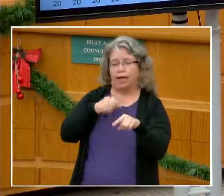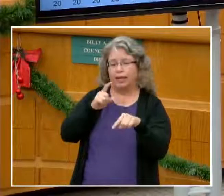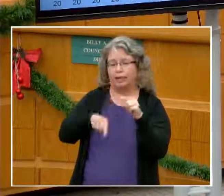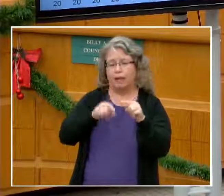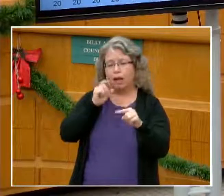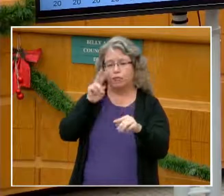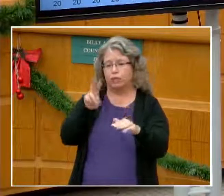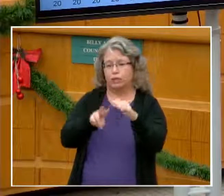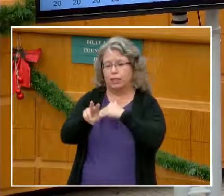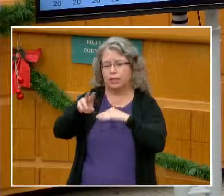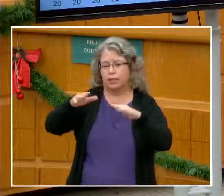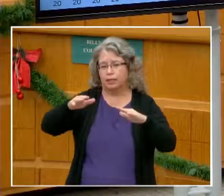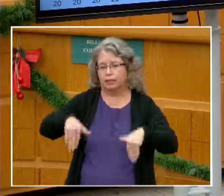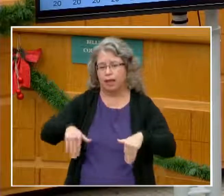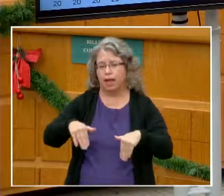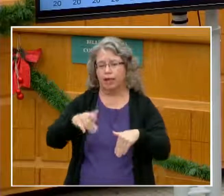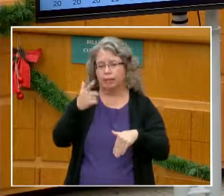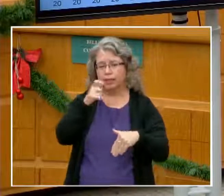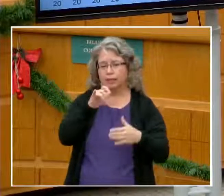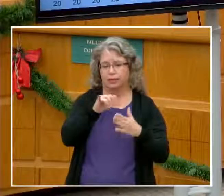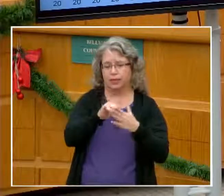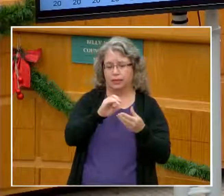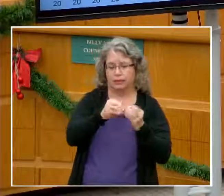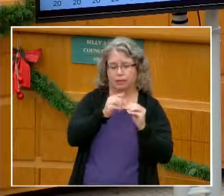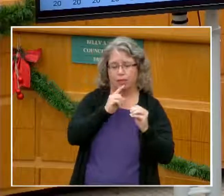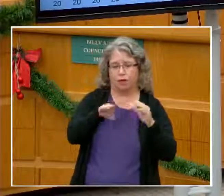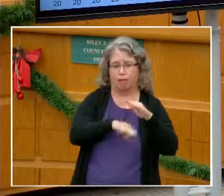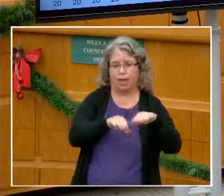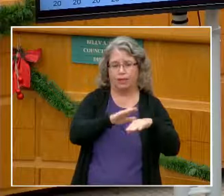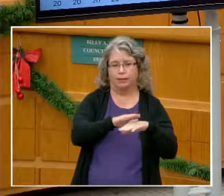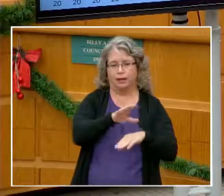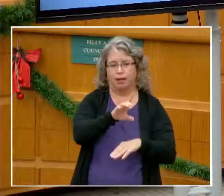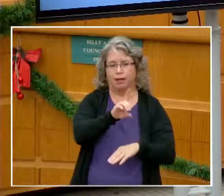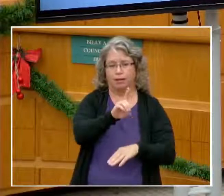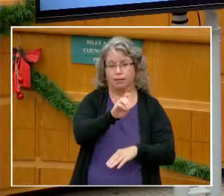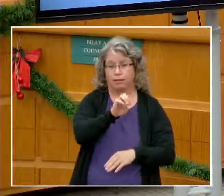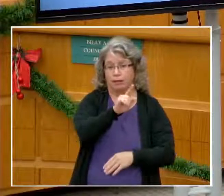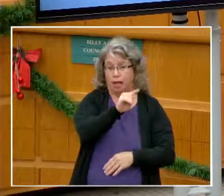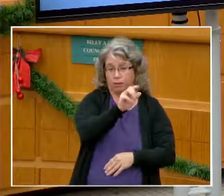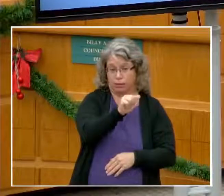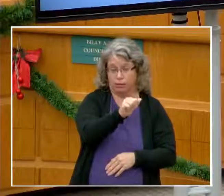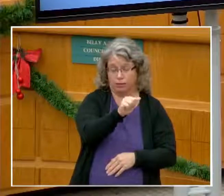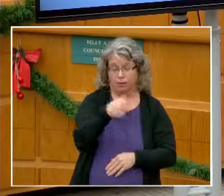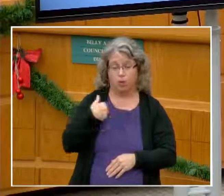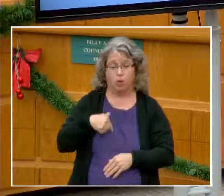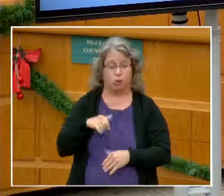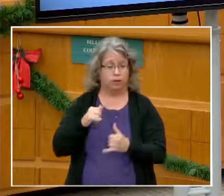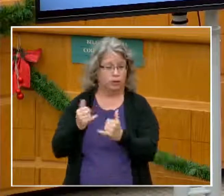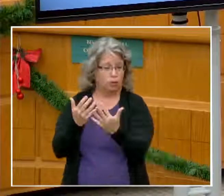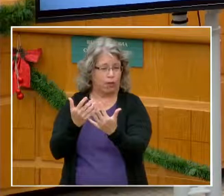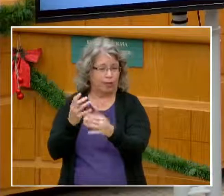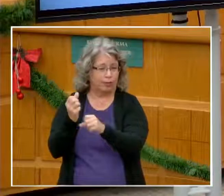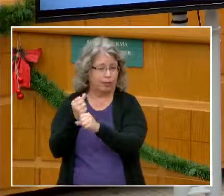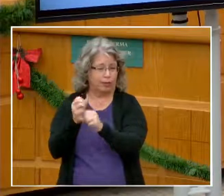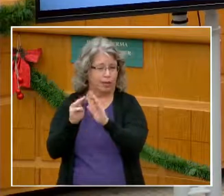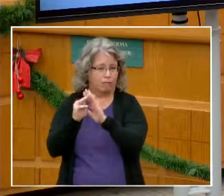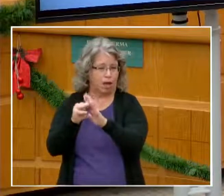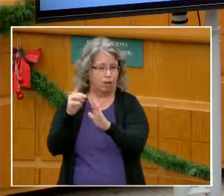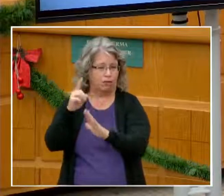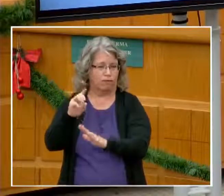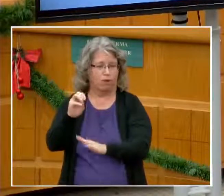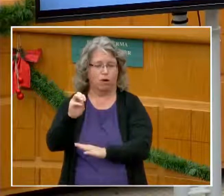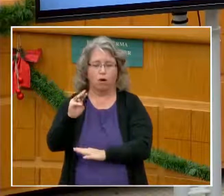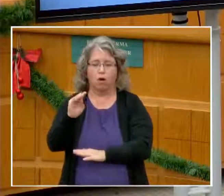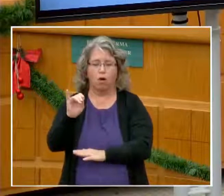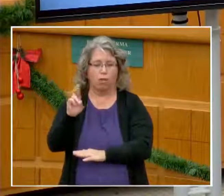on getting a local Omicron model, although we don't have it yet. Now, if you remember last week, we showed this graphic of the United States and